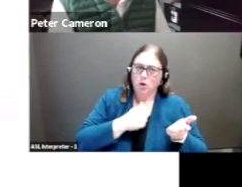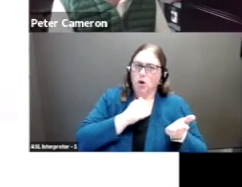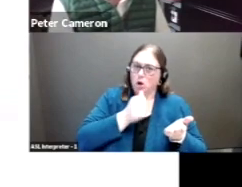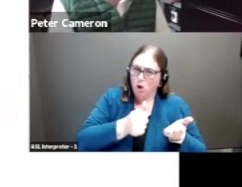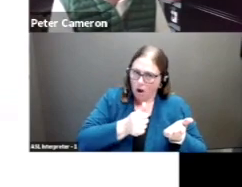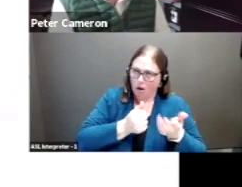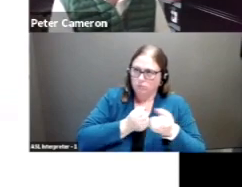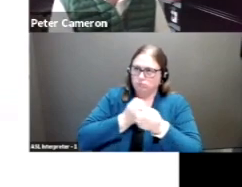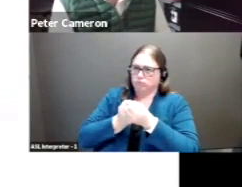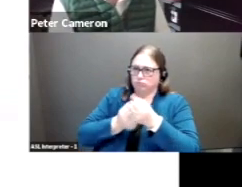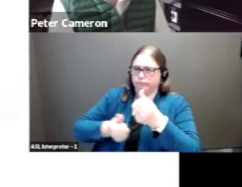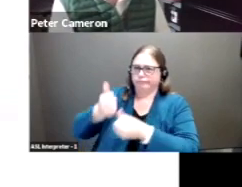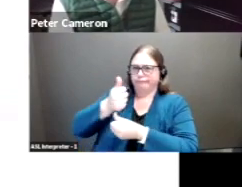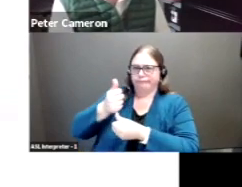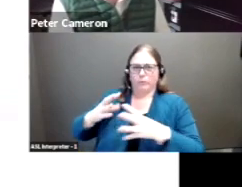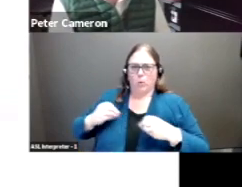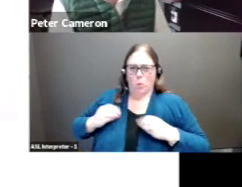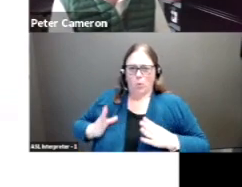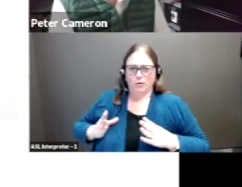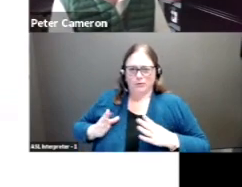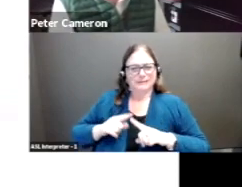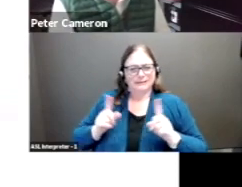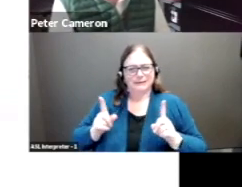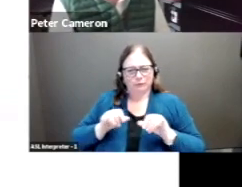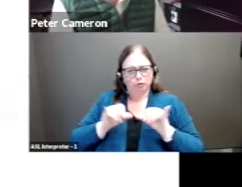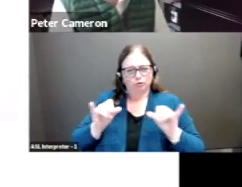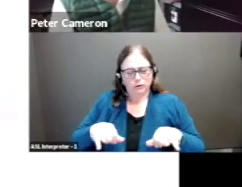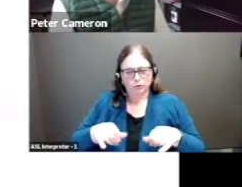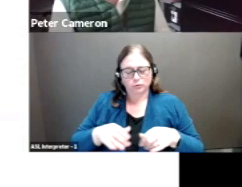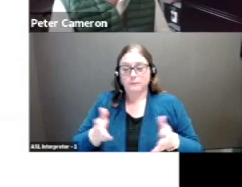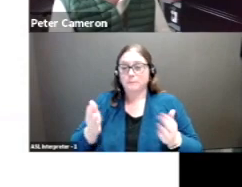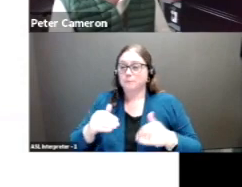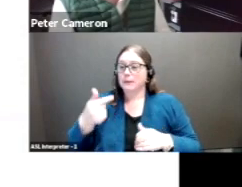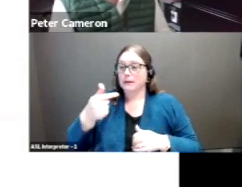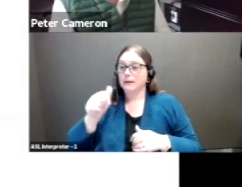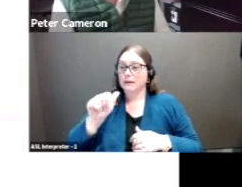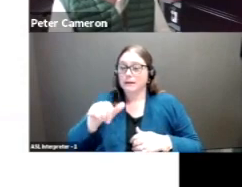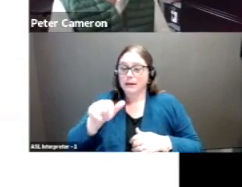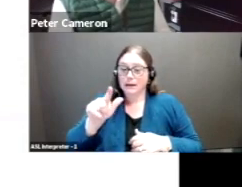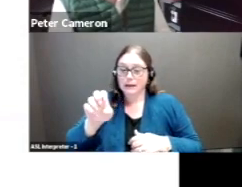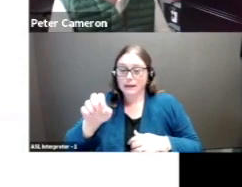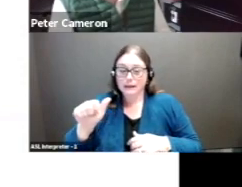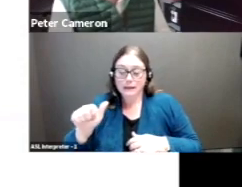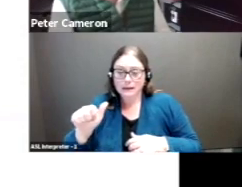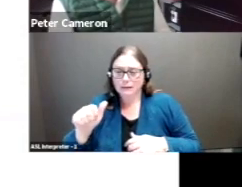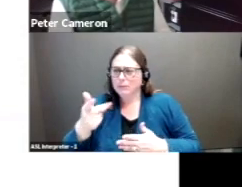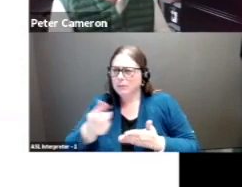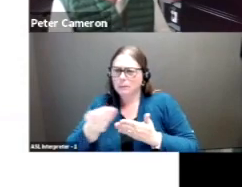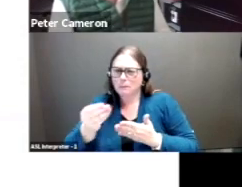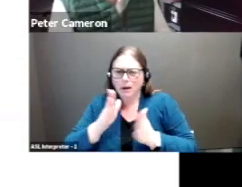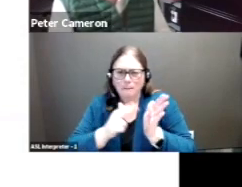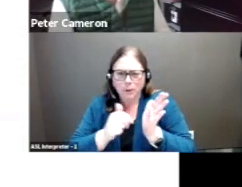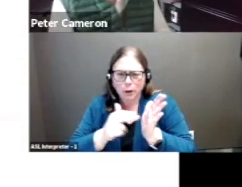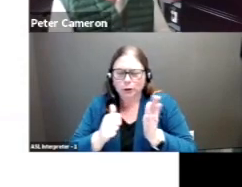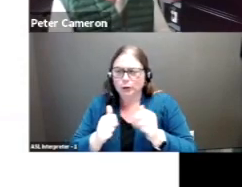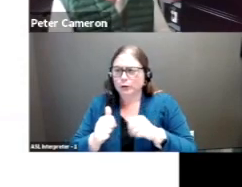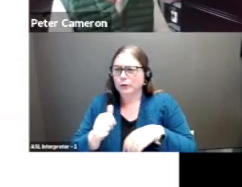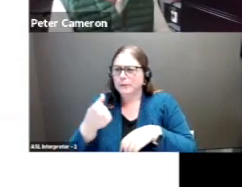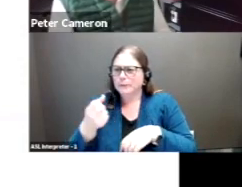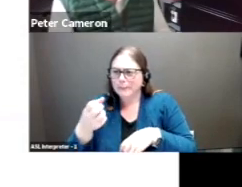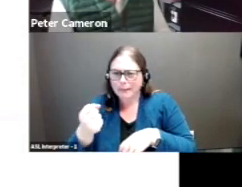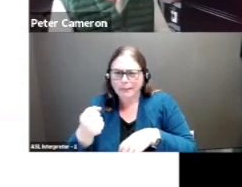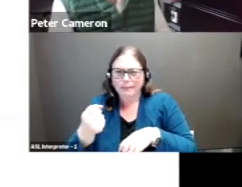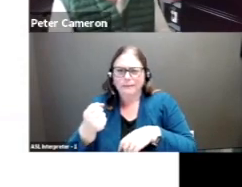Guelph, you might have purchased their butter, their milk, whipped cream, all kinds of yogurt, all kinds